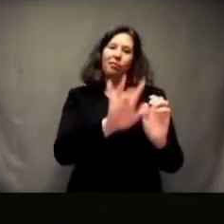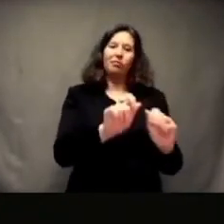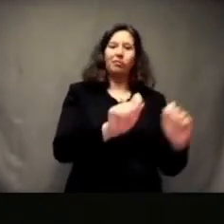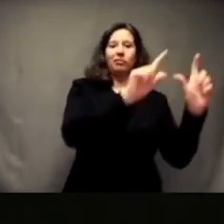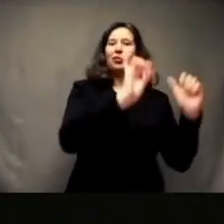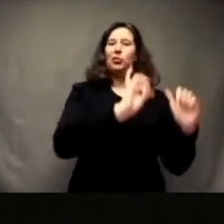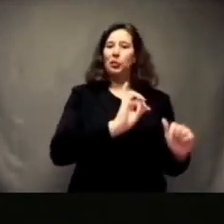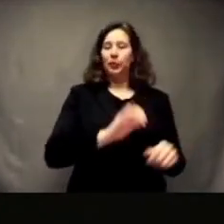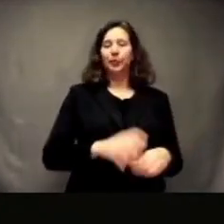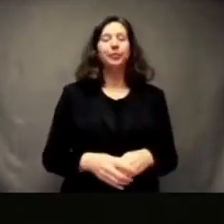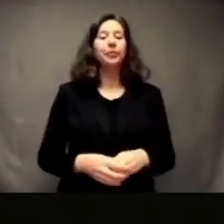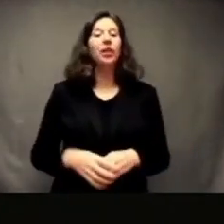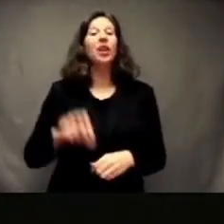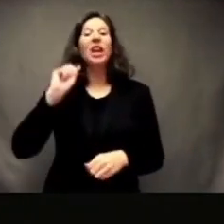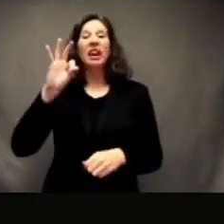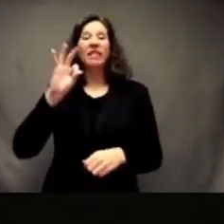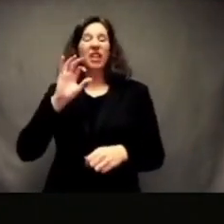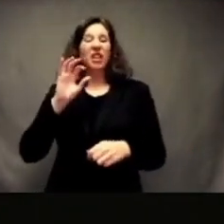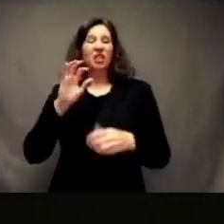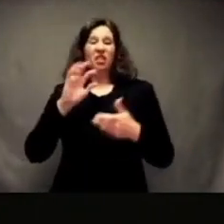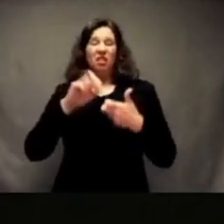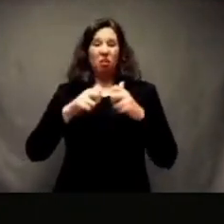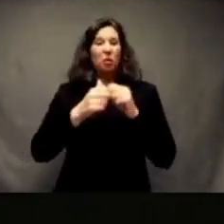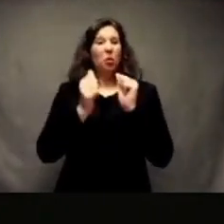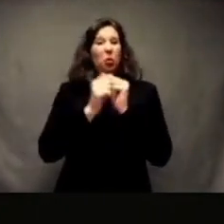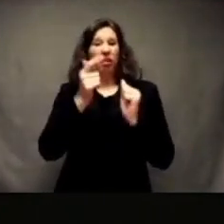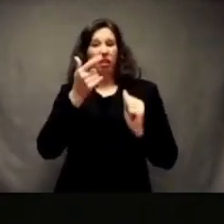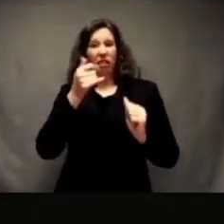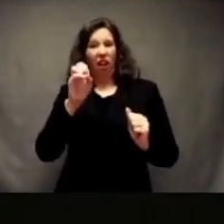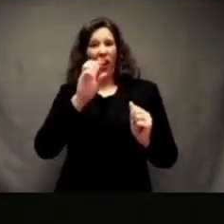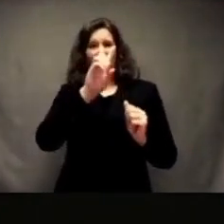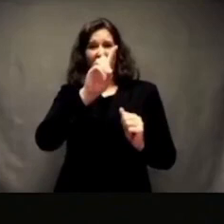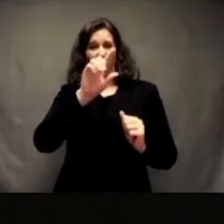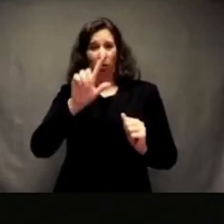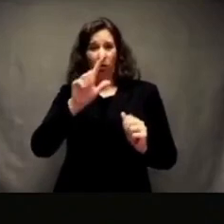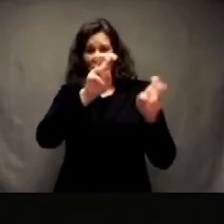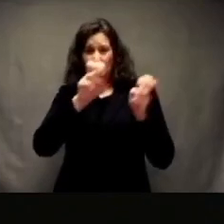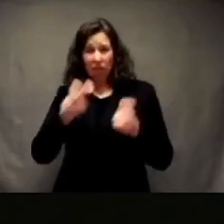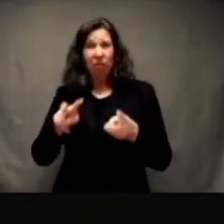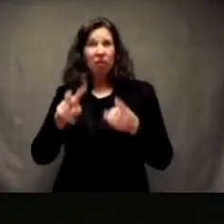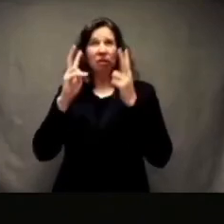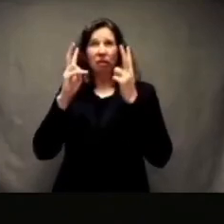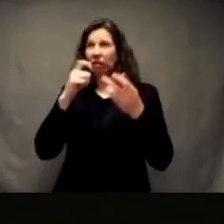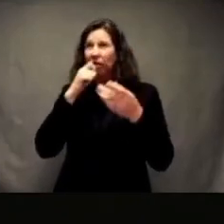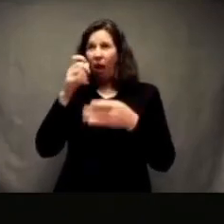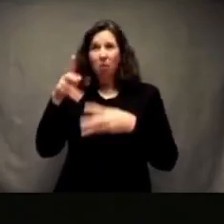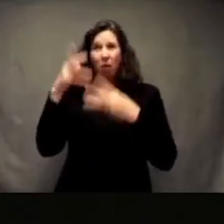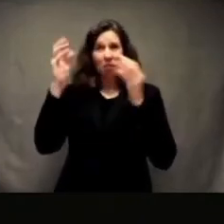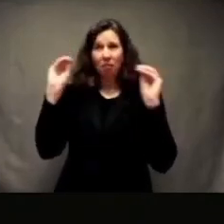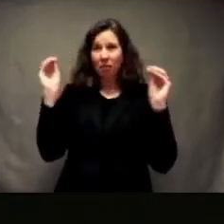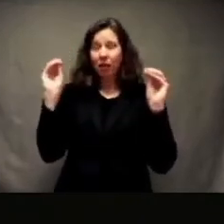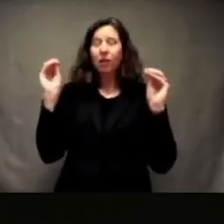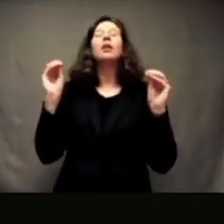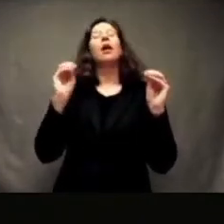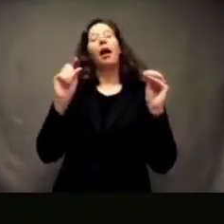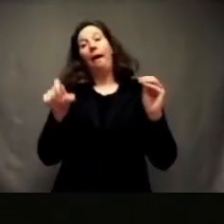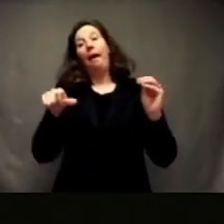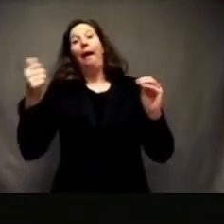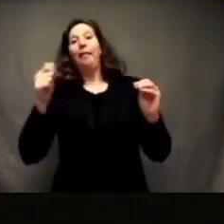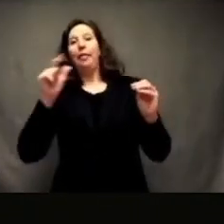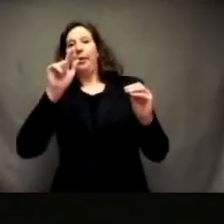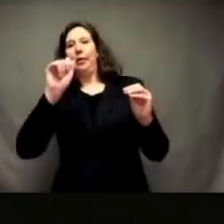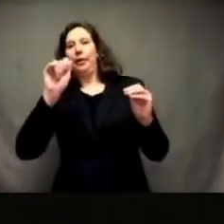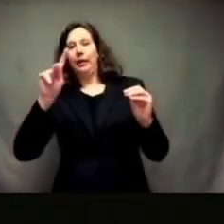any trouble downloading the guide, just let us know and we can share an alternate link with you so that you can see the